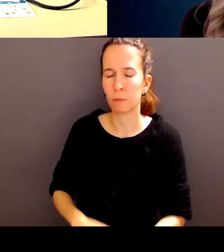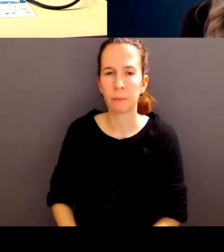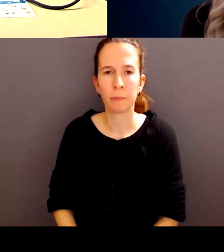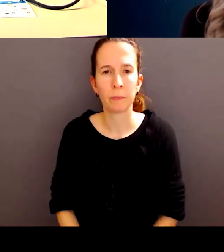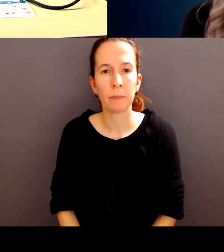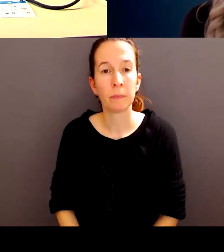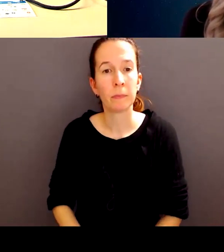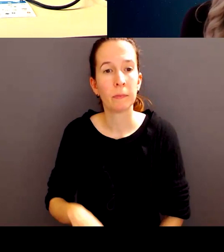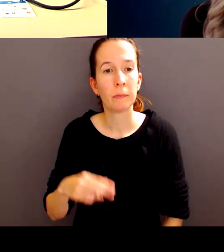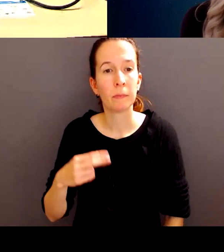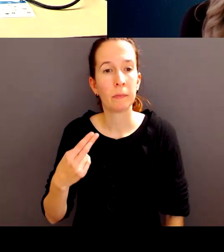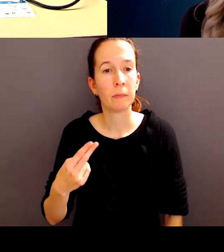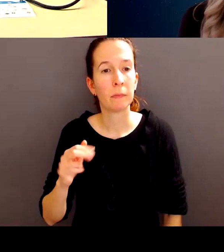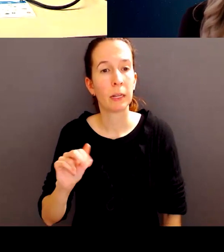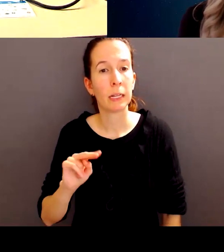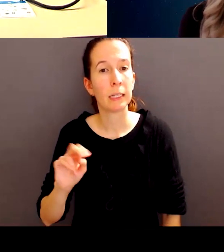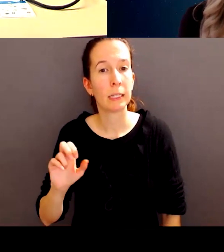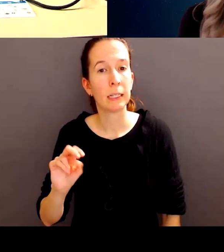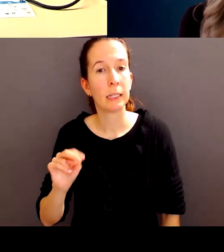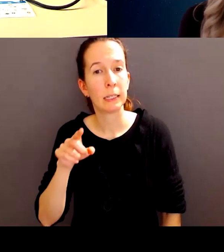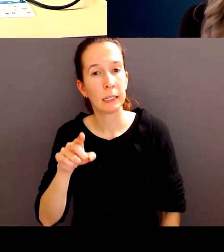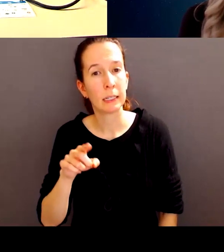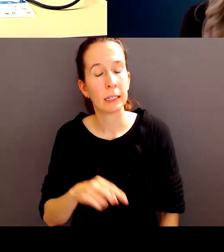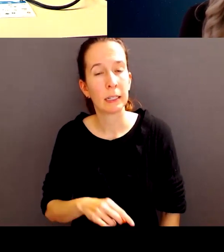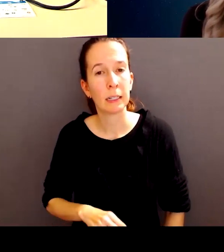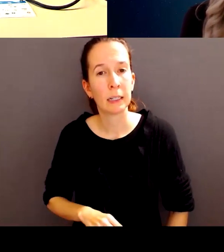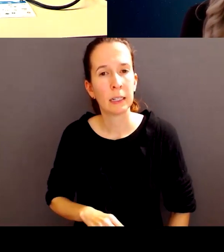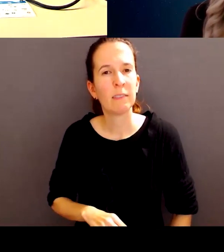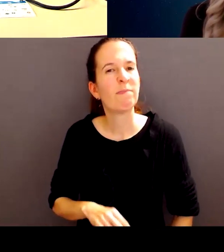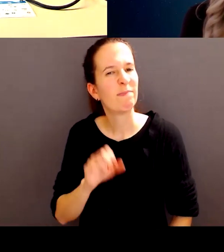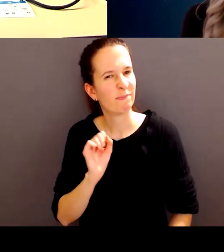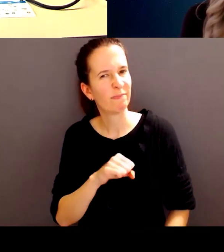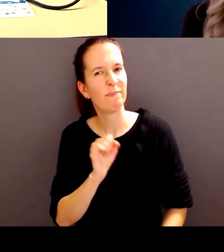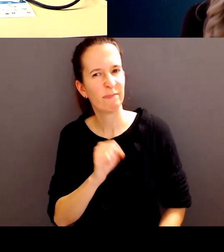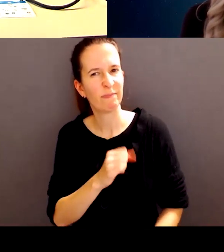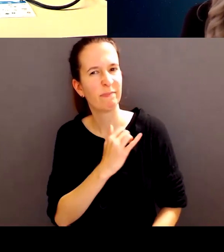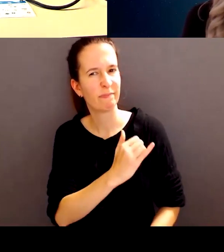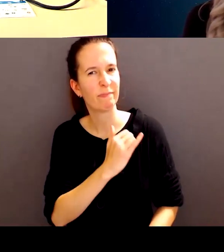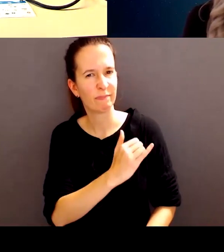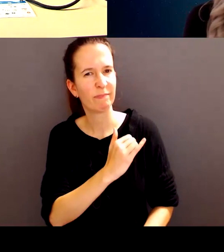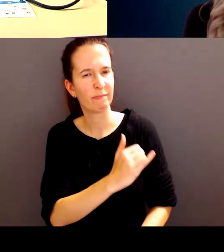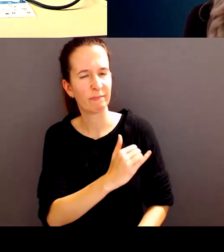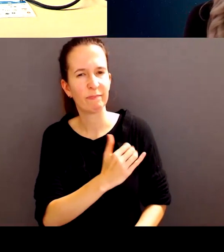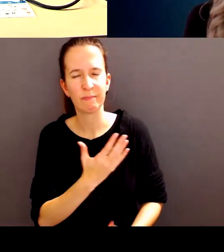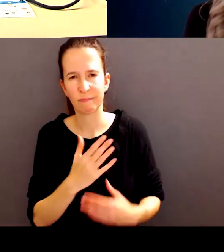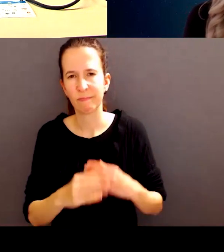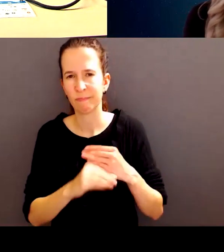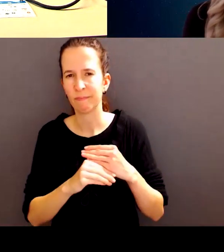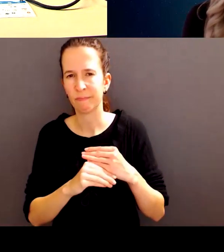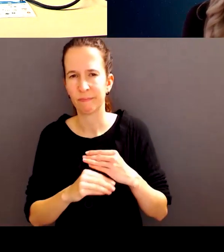You, Haneen. Yeah, I think just echoing what was already said, with them, it's often their